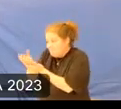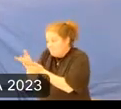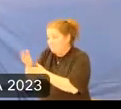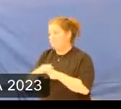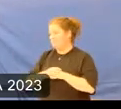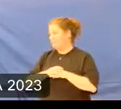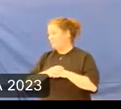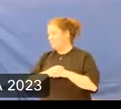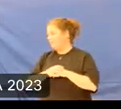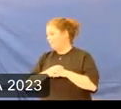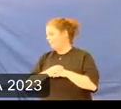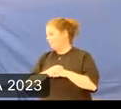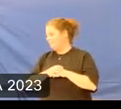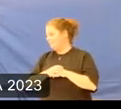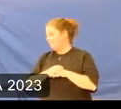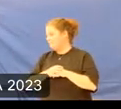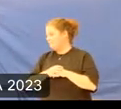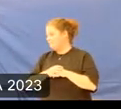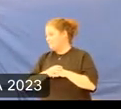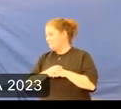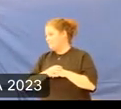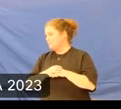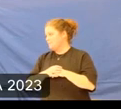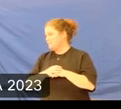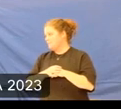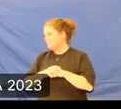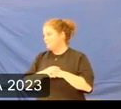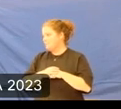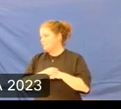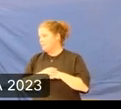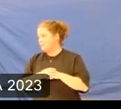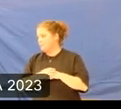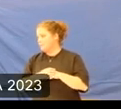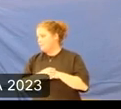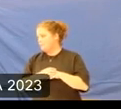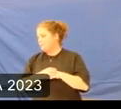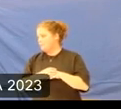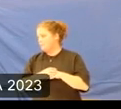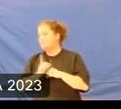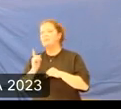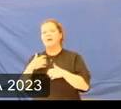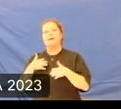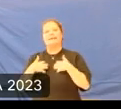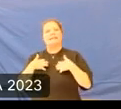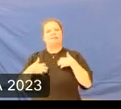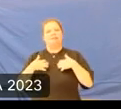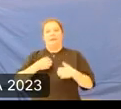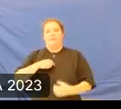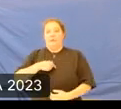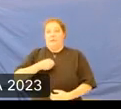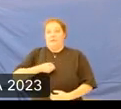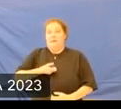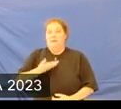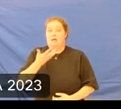But regardless of that, it's easy to show that comprehension operates happily at least